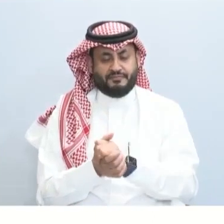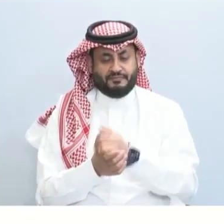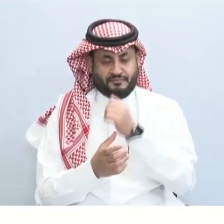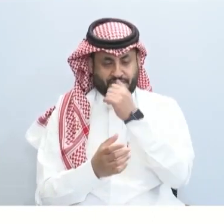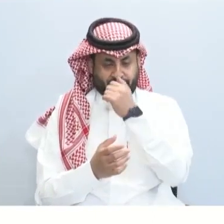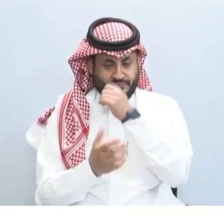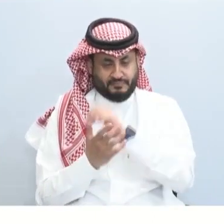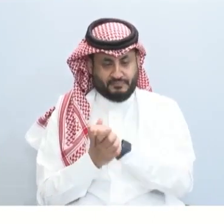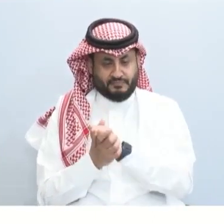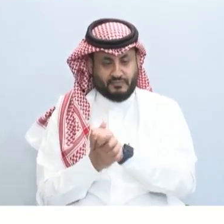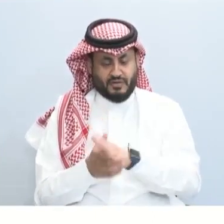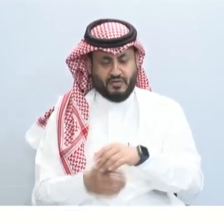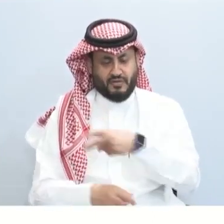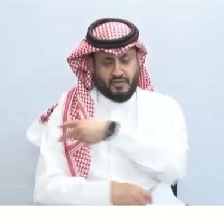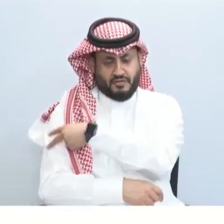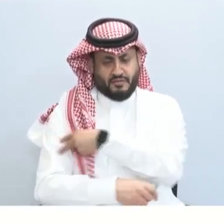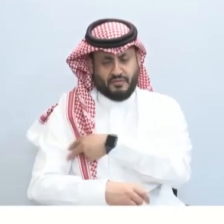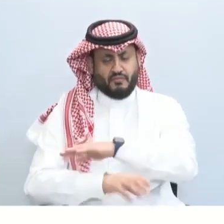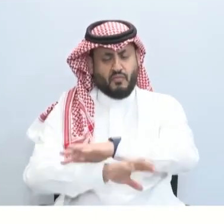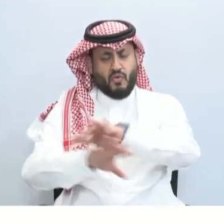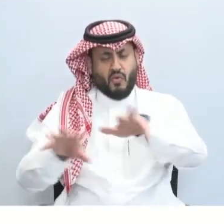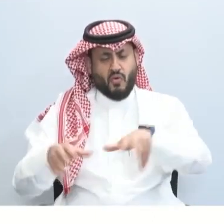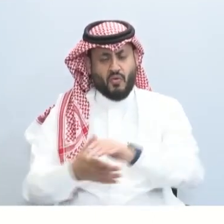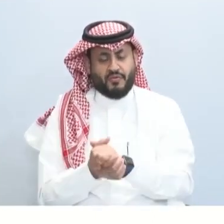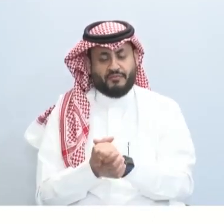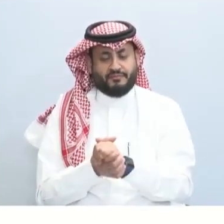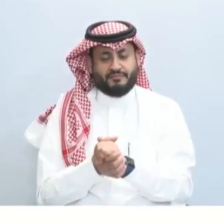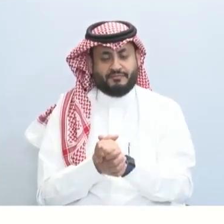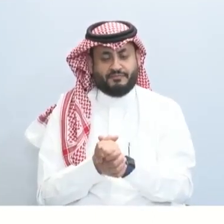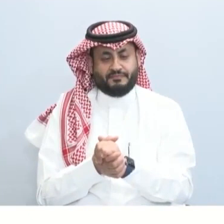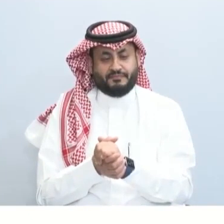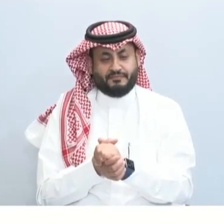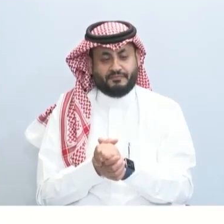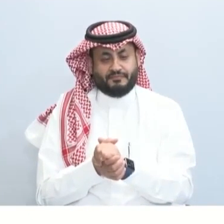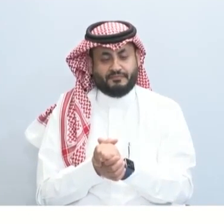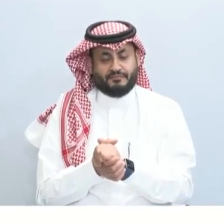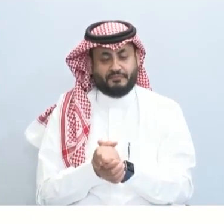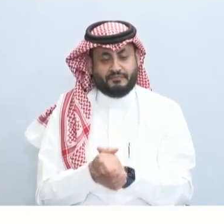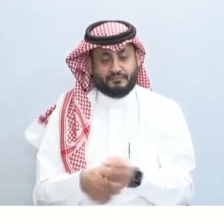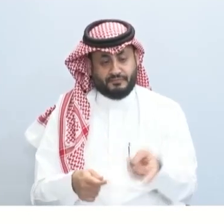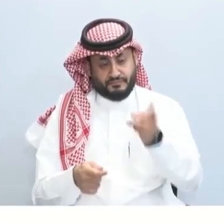call the leader of them all. So